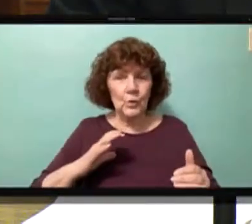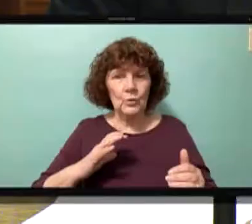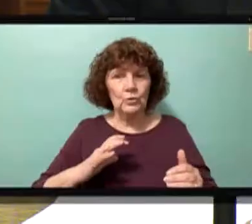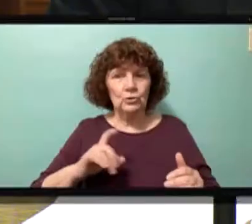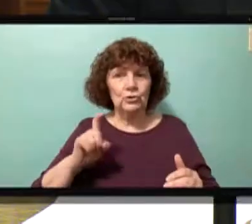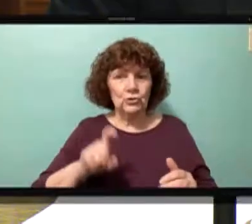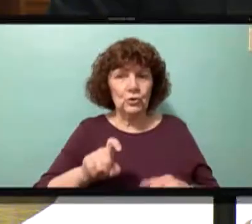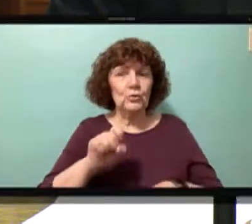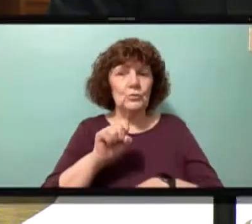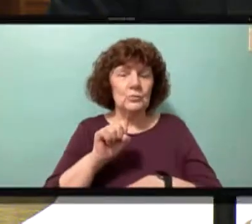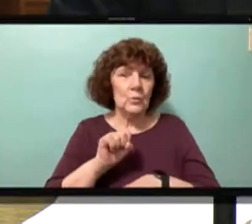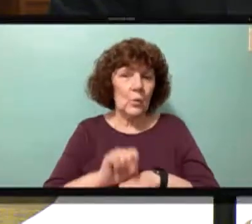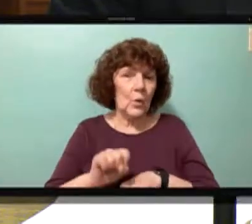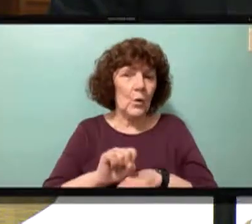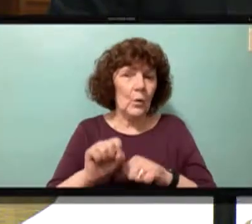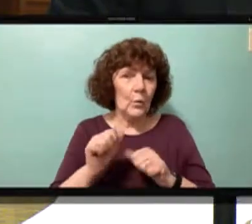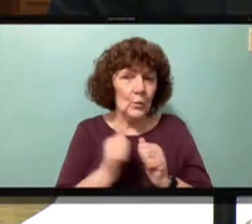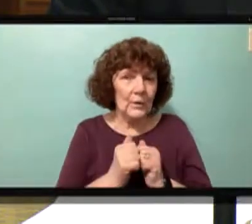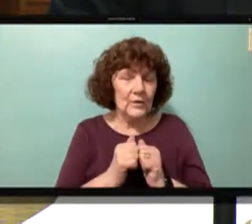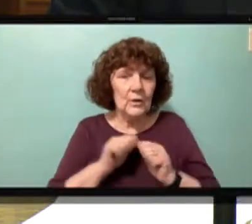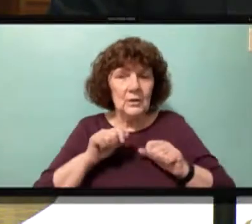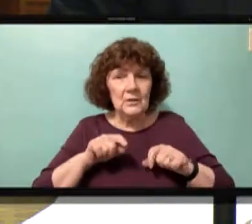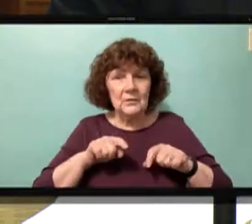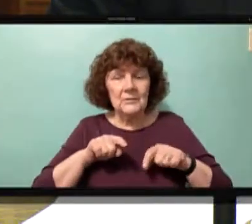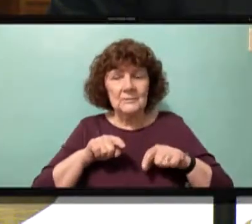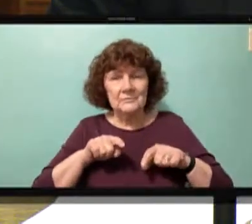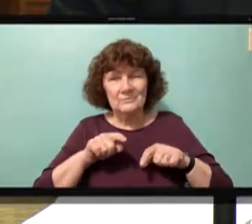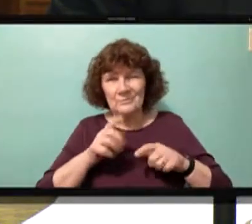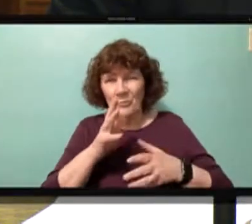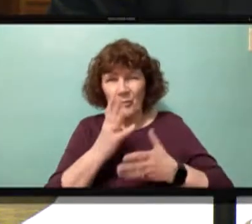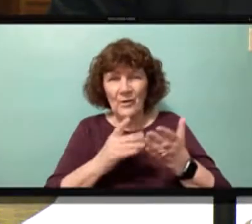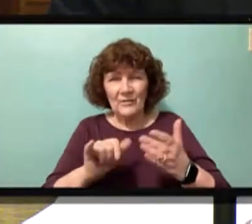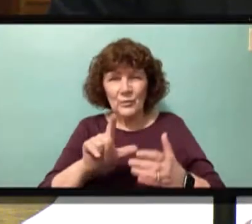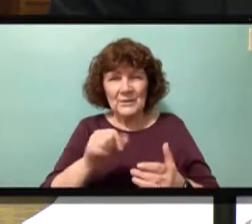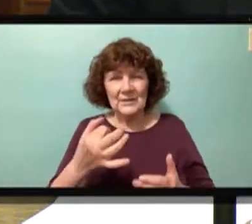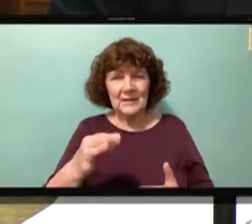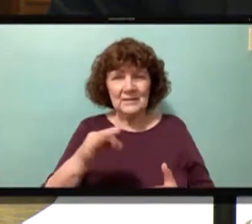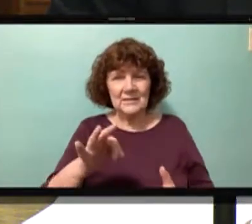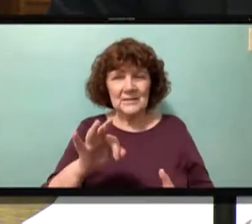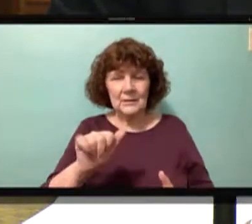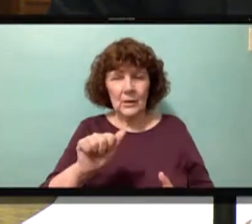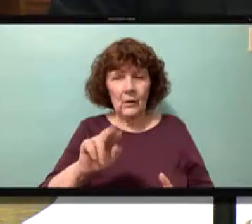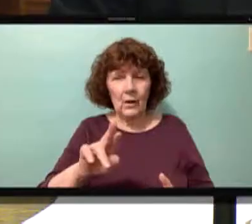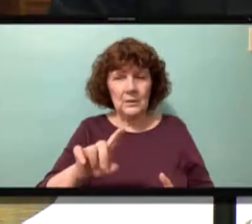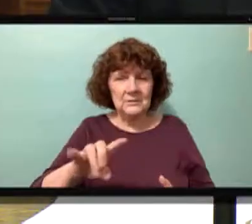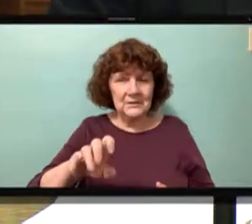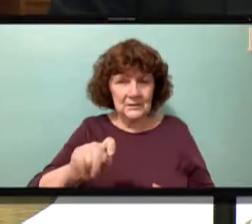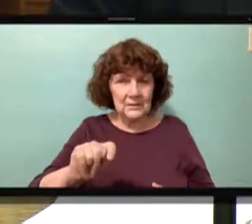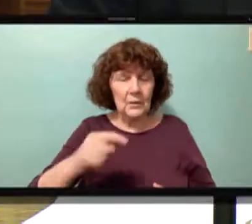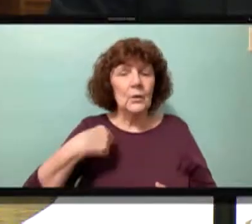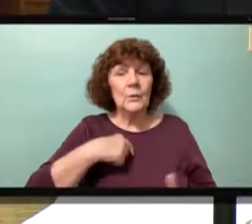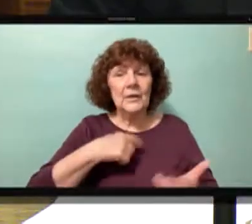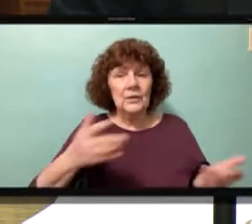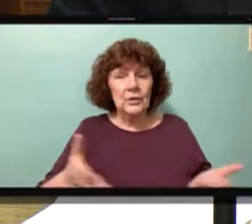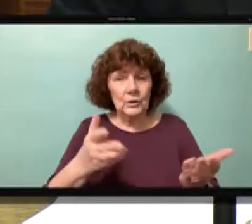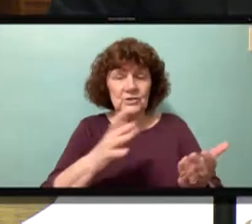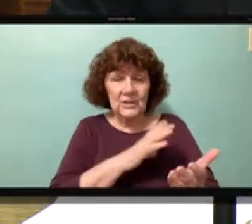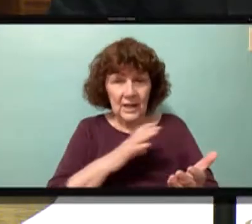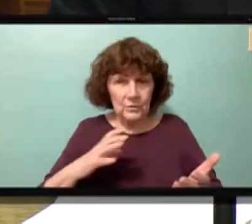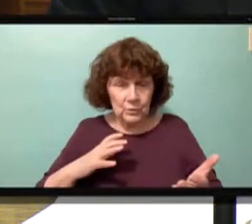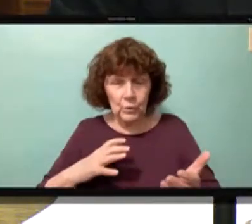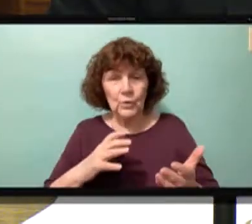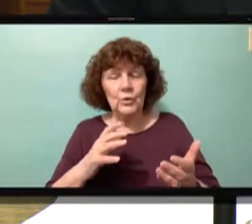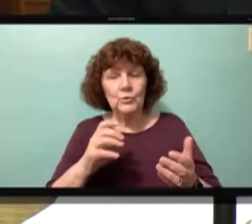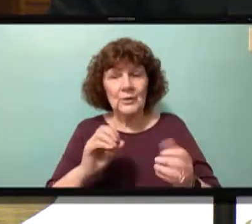with in that 2019 audit. That includes we would encourage council to clarify legal citation